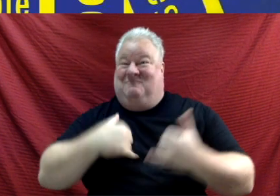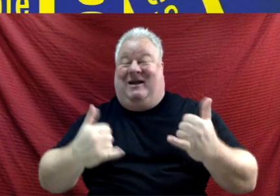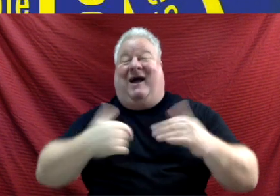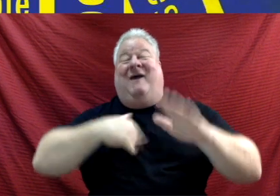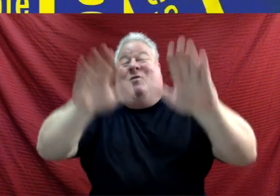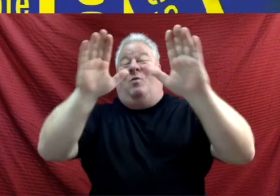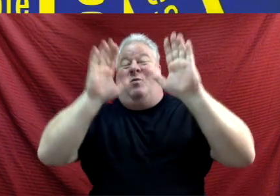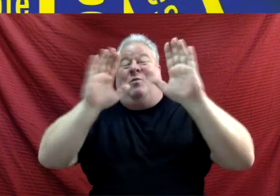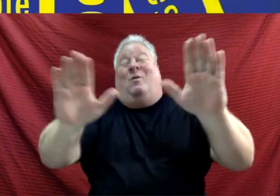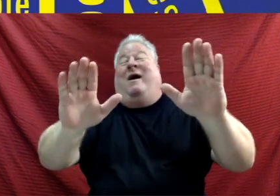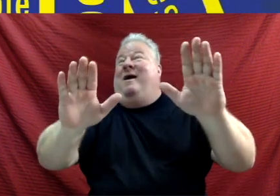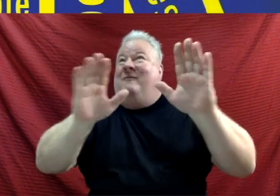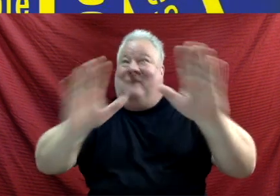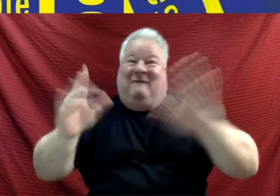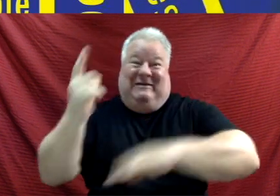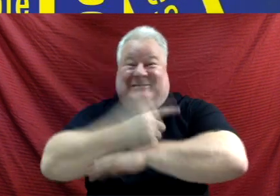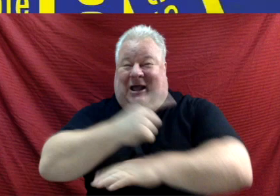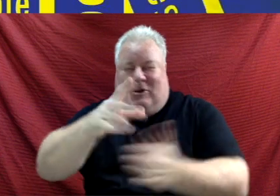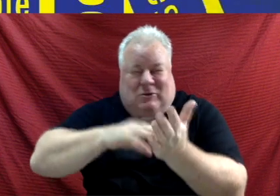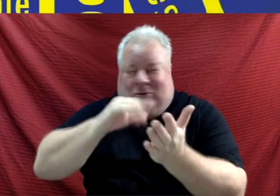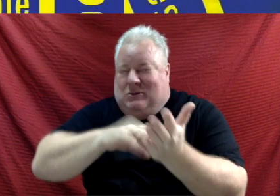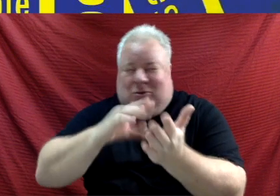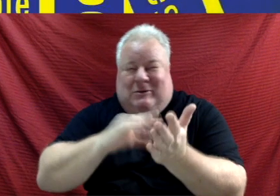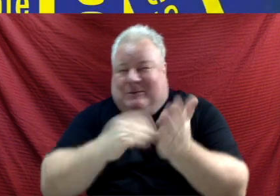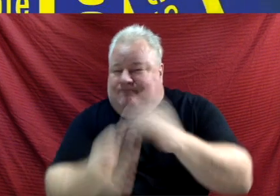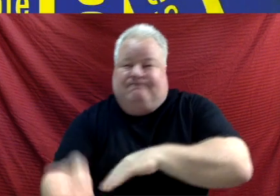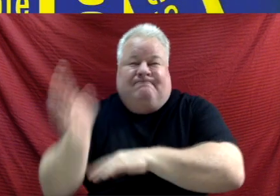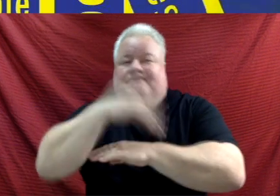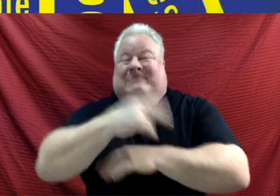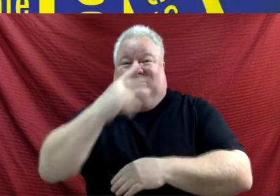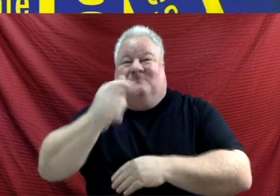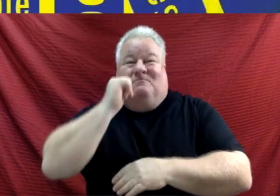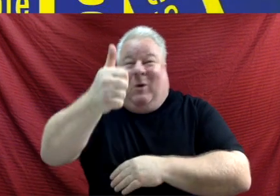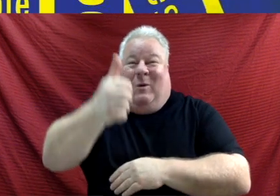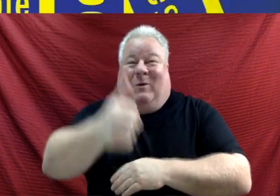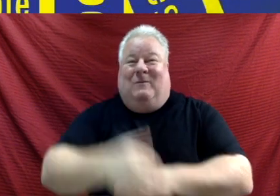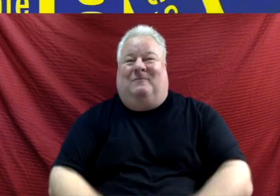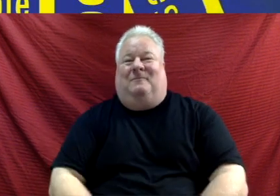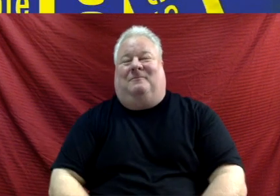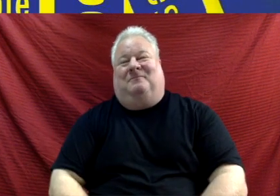Okay, that's it for me today. Have a wonderful day of learning, and I'll see you tomorrow.